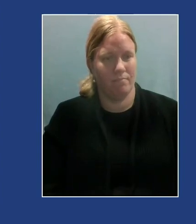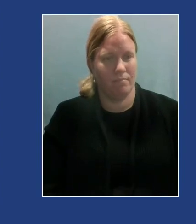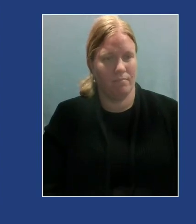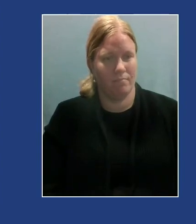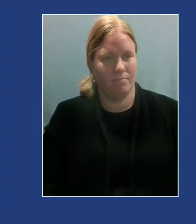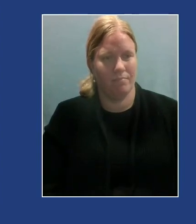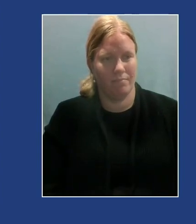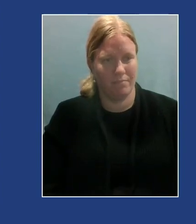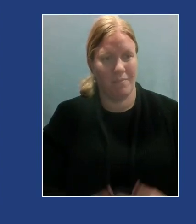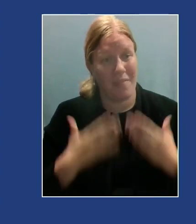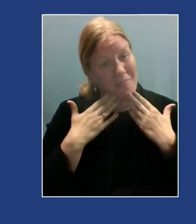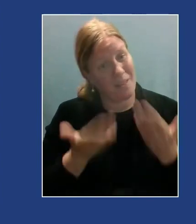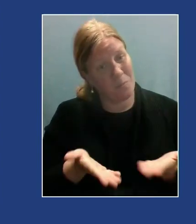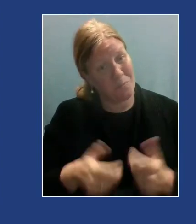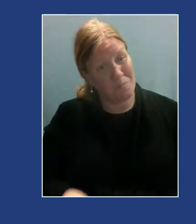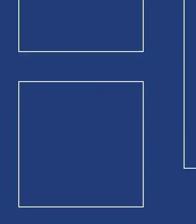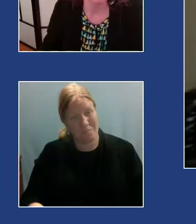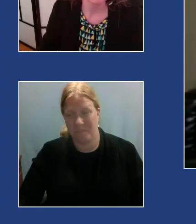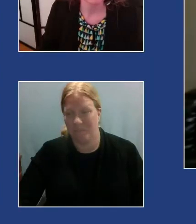Thank you.